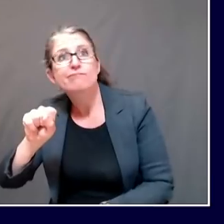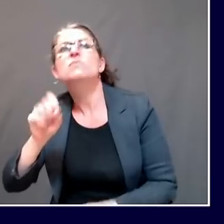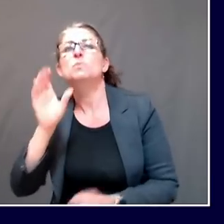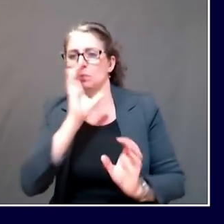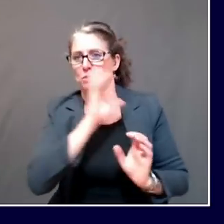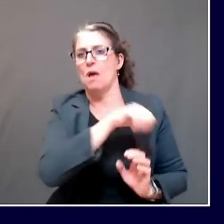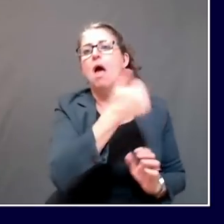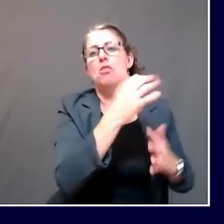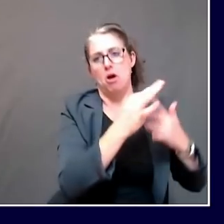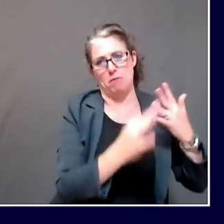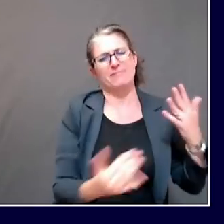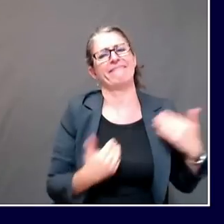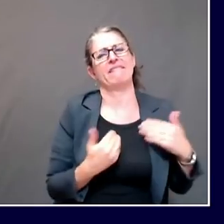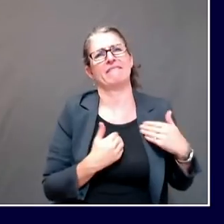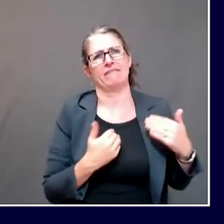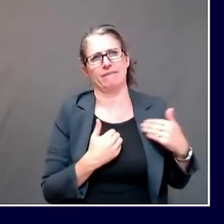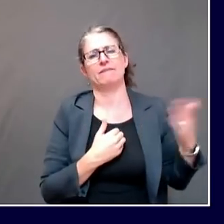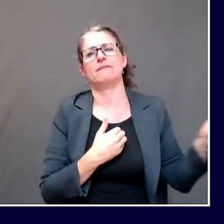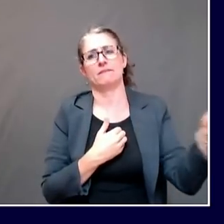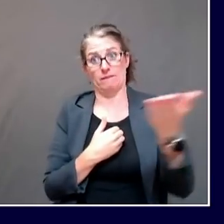Going to go back to Bob Evans for a second.